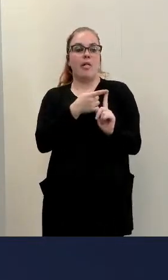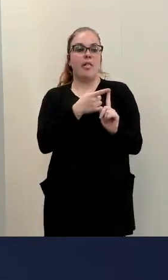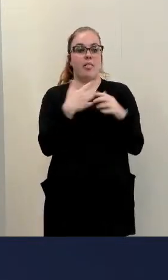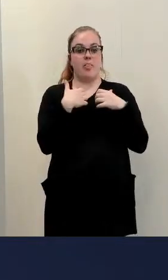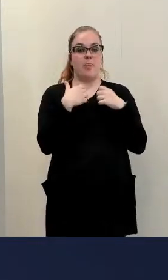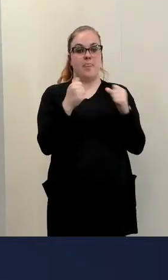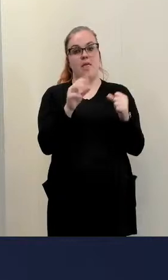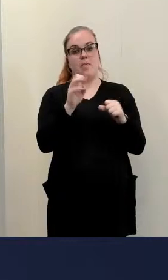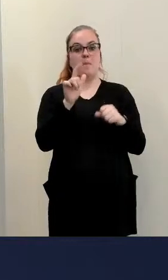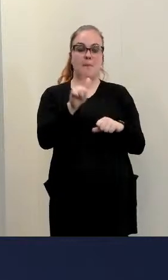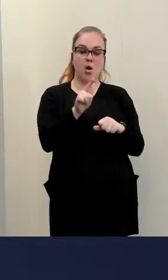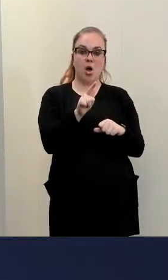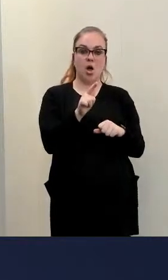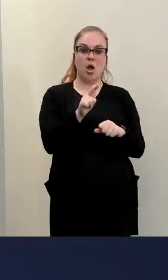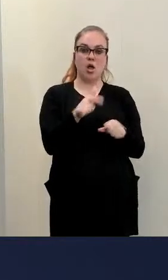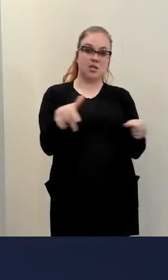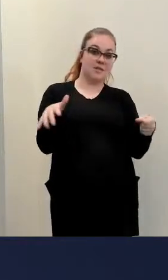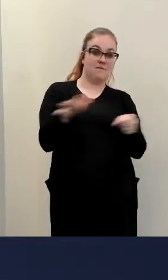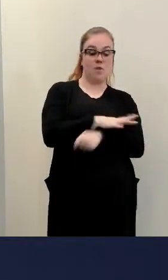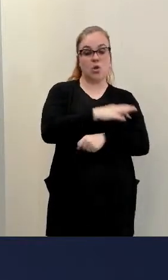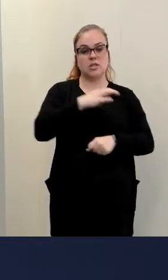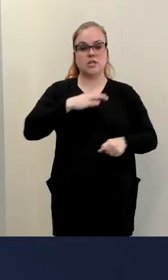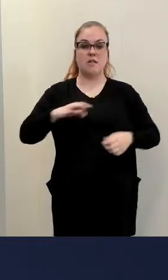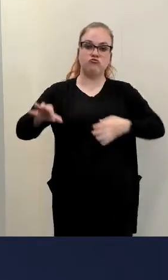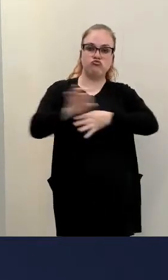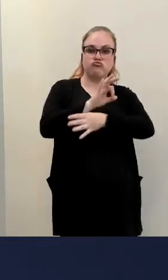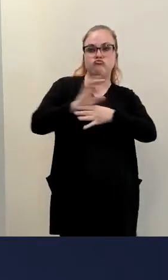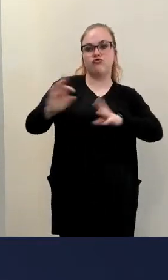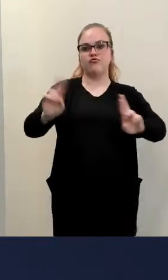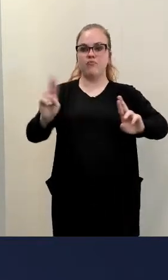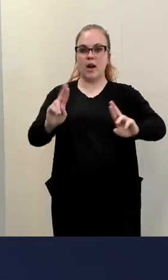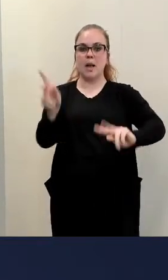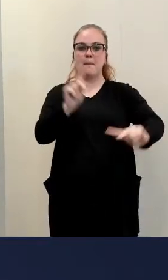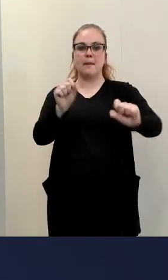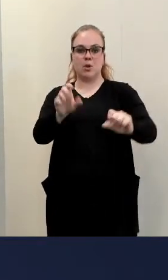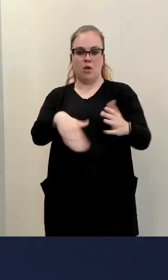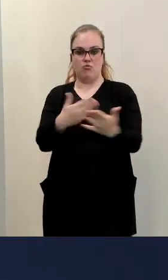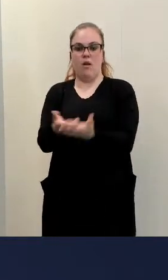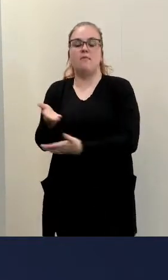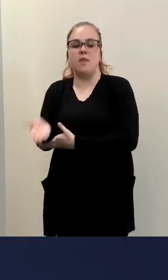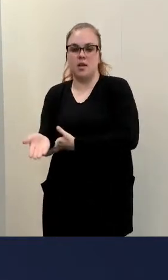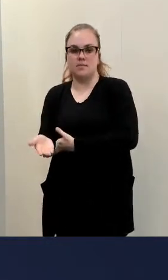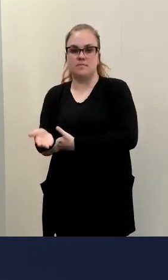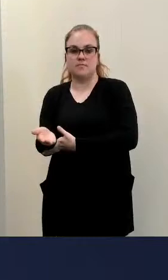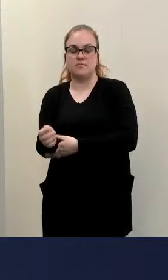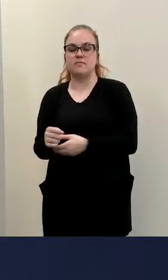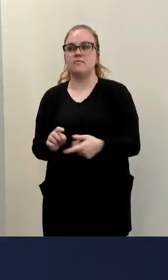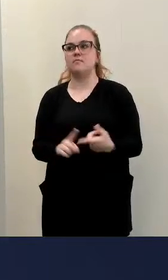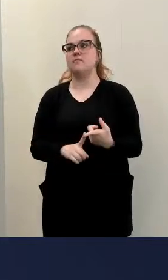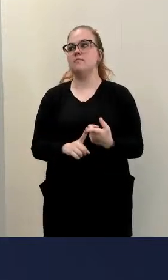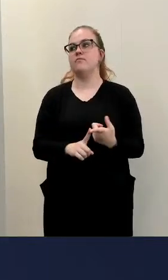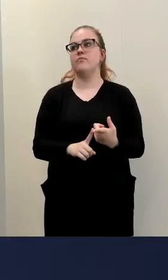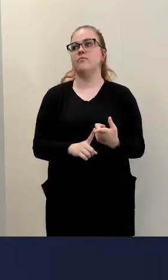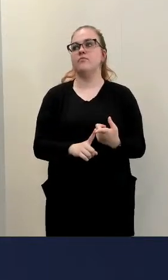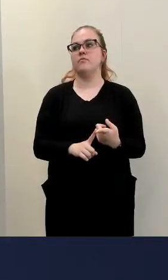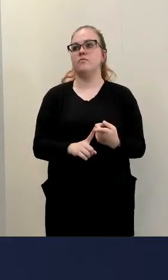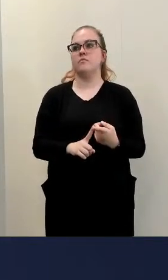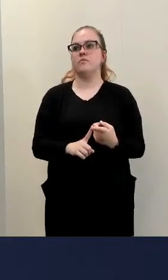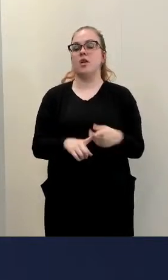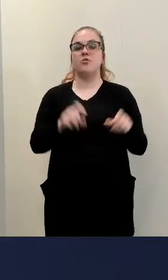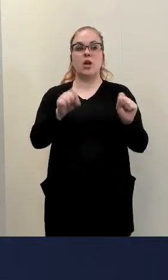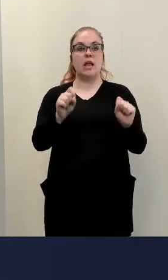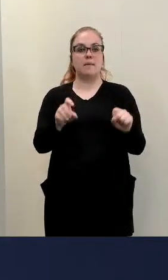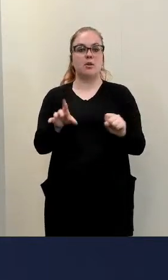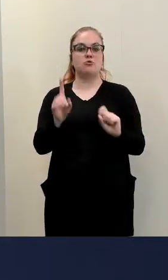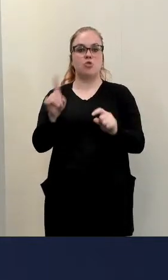health mall is fully staffed and functioning and ready, that people can get there, they are able to then get to a